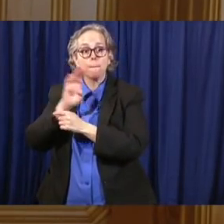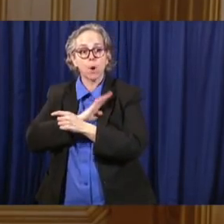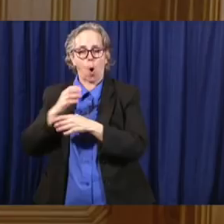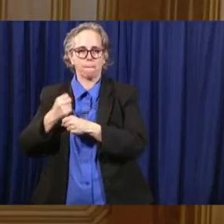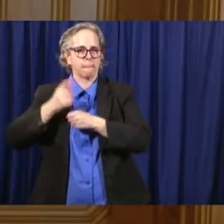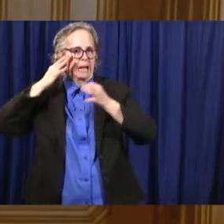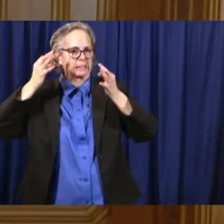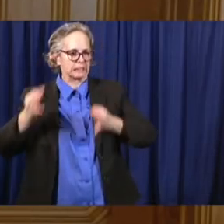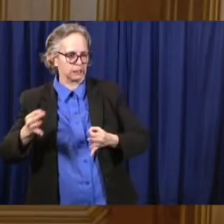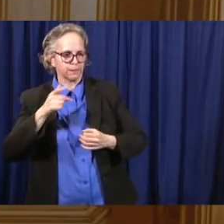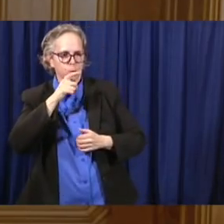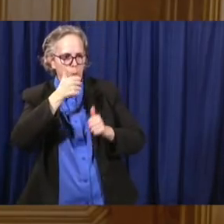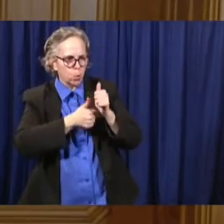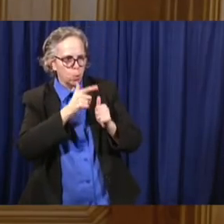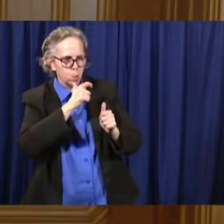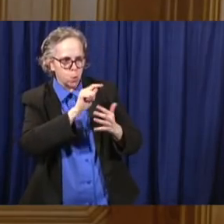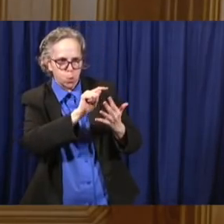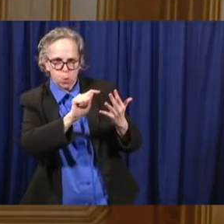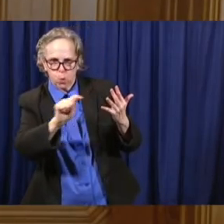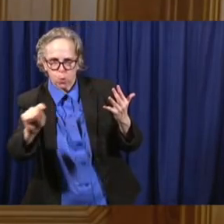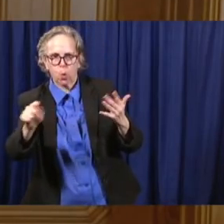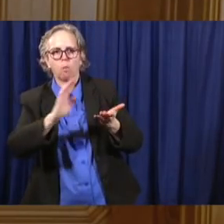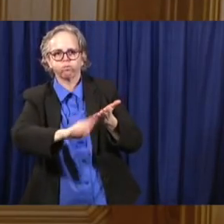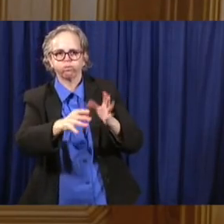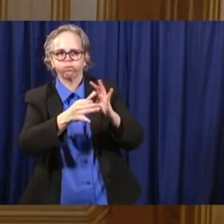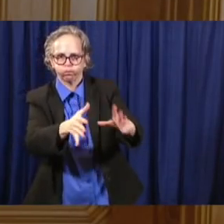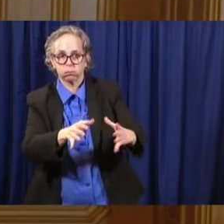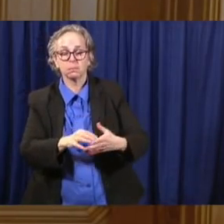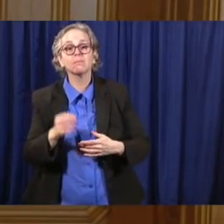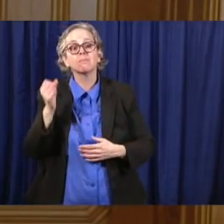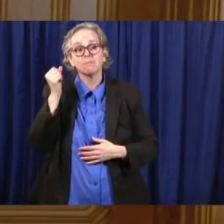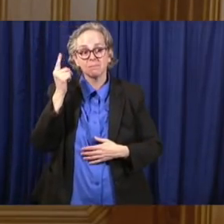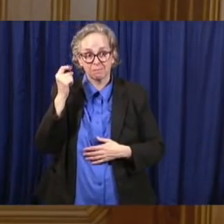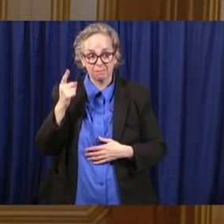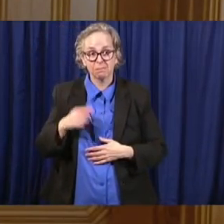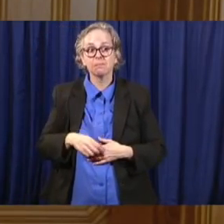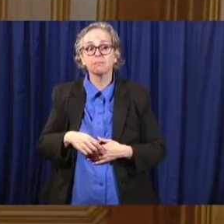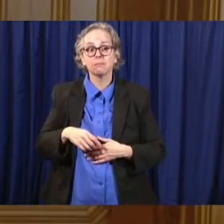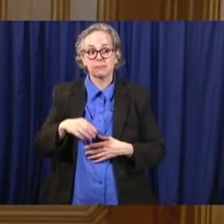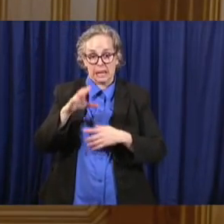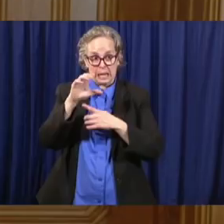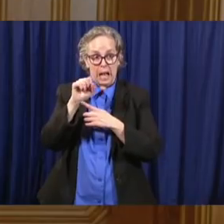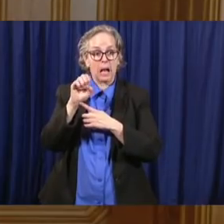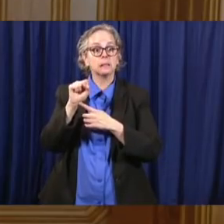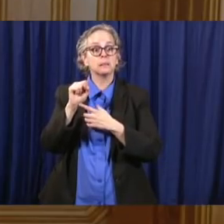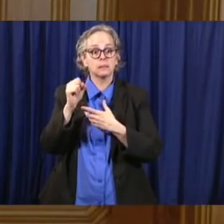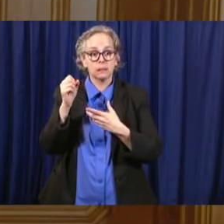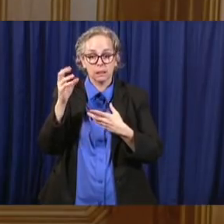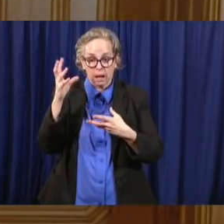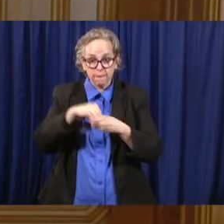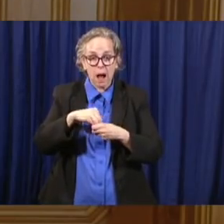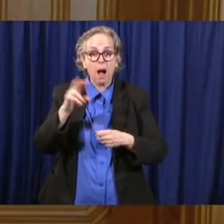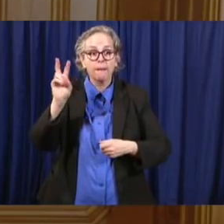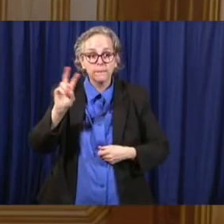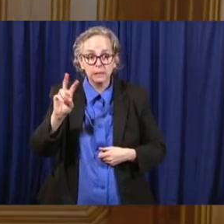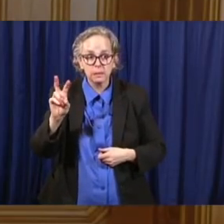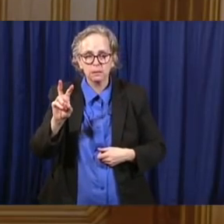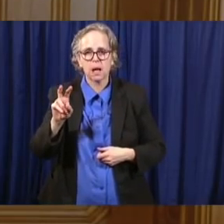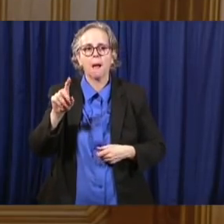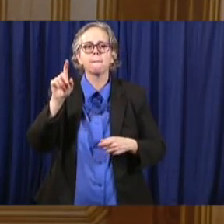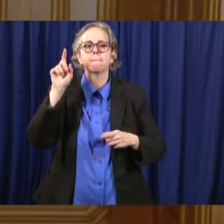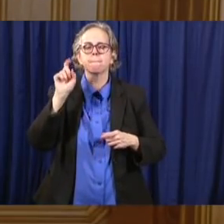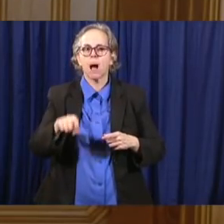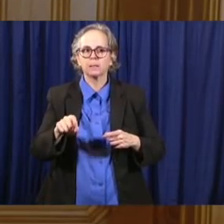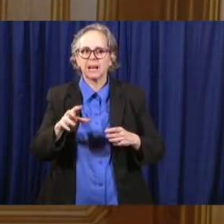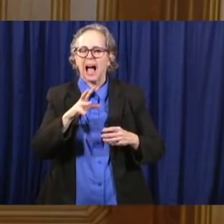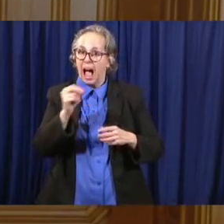are specific victims, those victims must and should receive notice, and they will be given the opportunity for